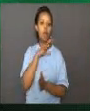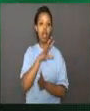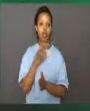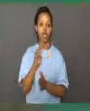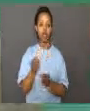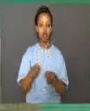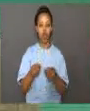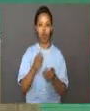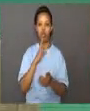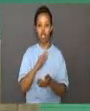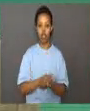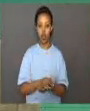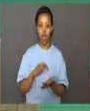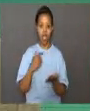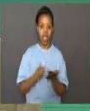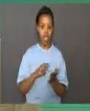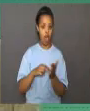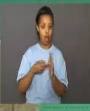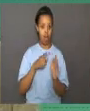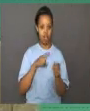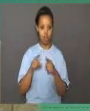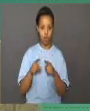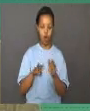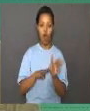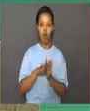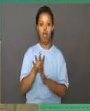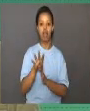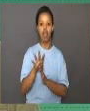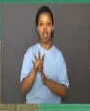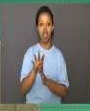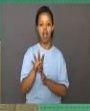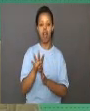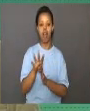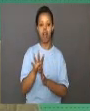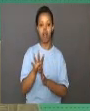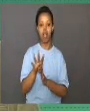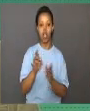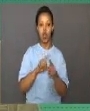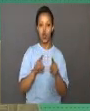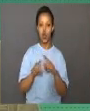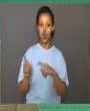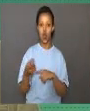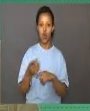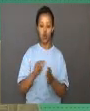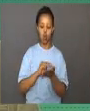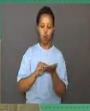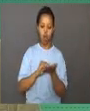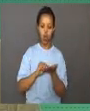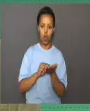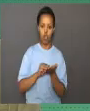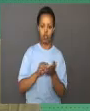decomposers. This means that bacteria break down the complex